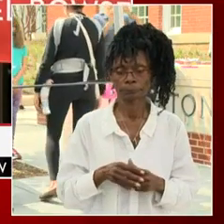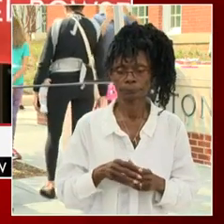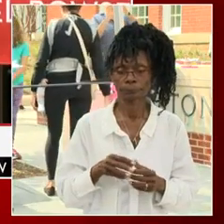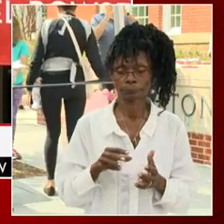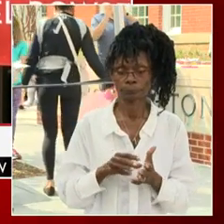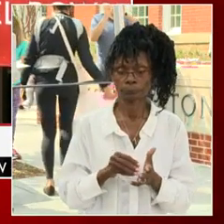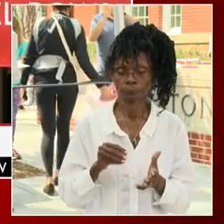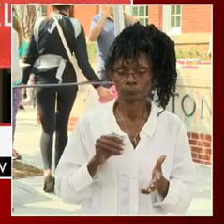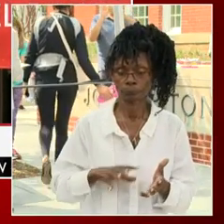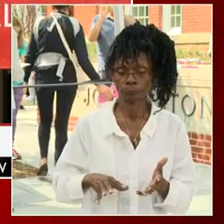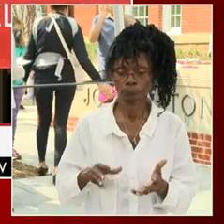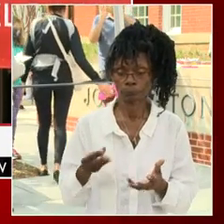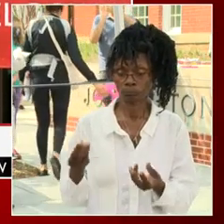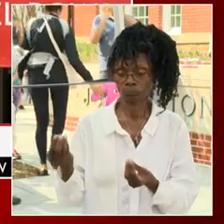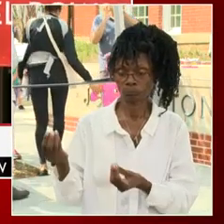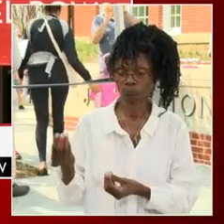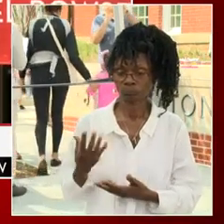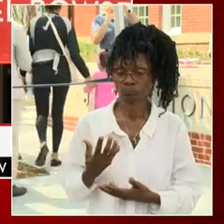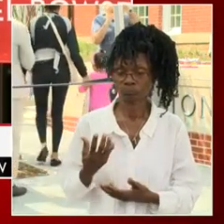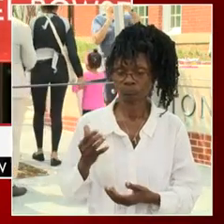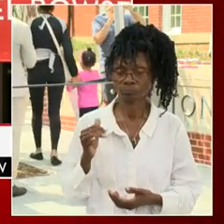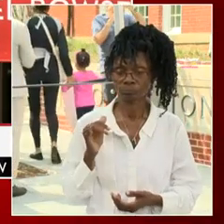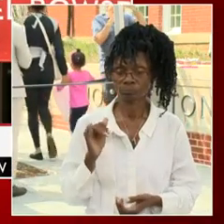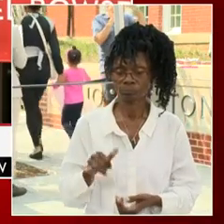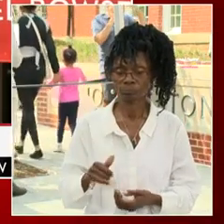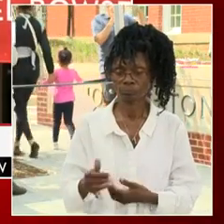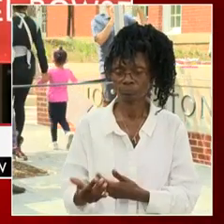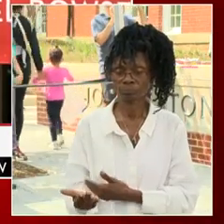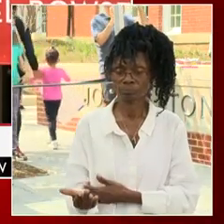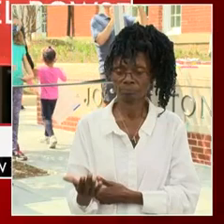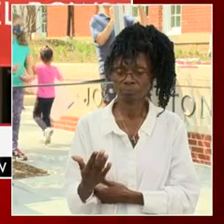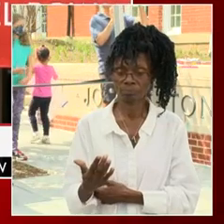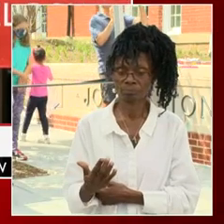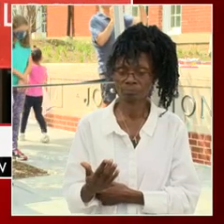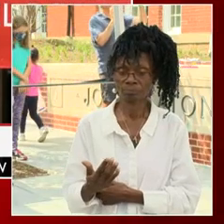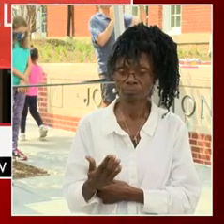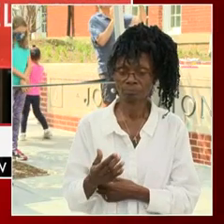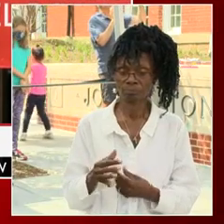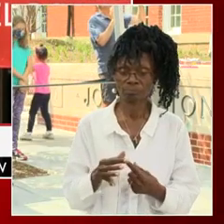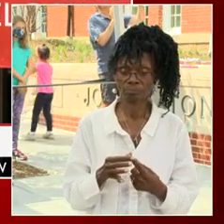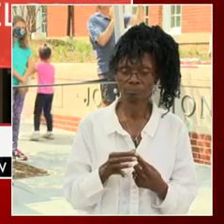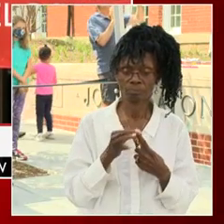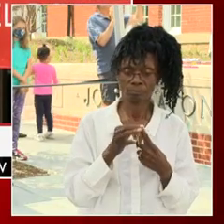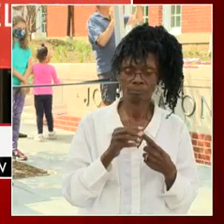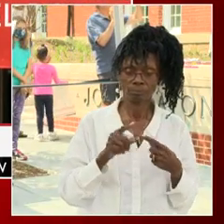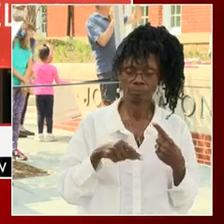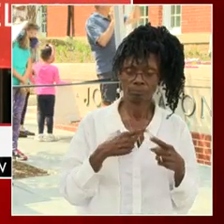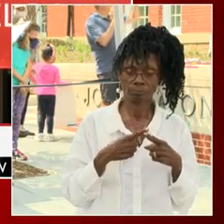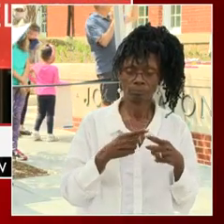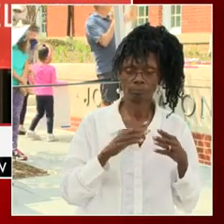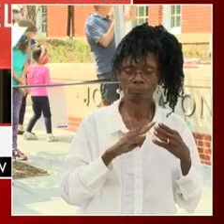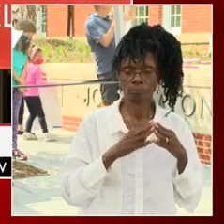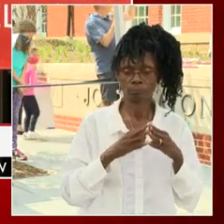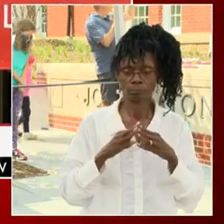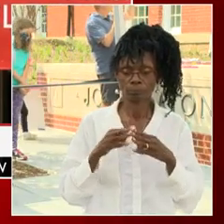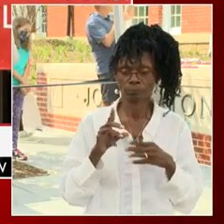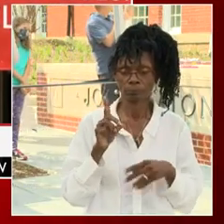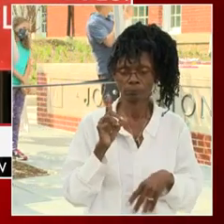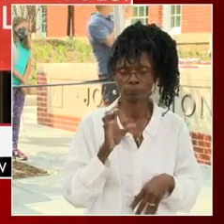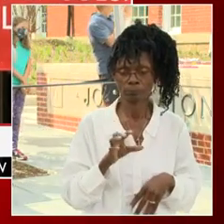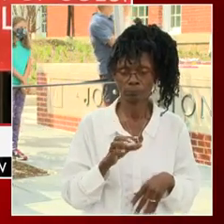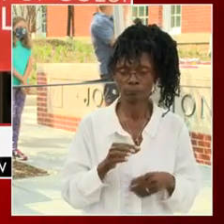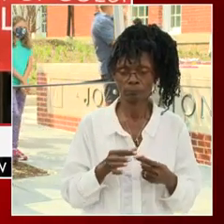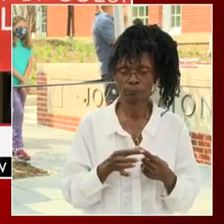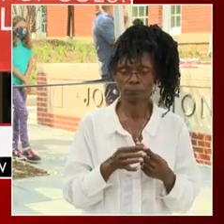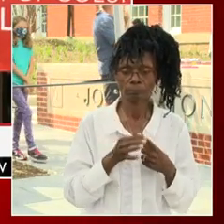morning why they love DC, what was special about their neighborhood, and what was special about their school.